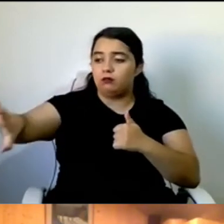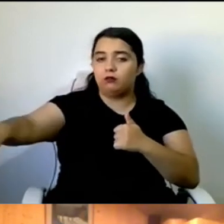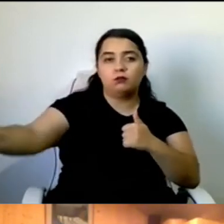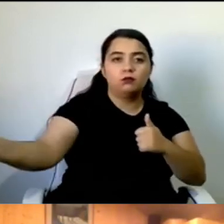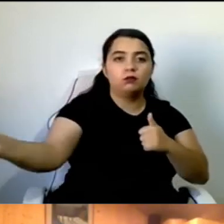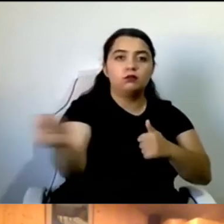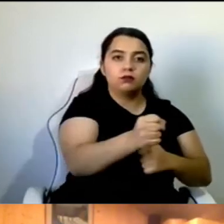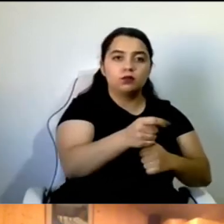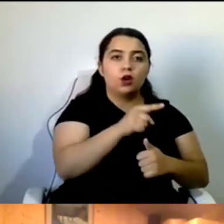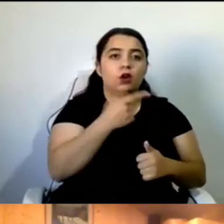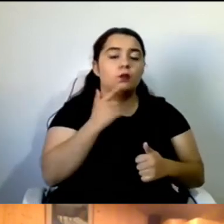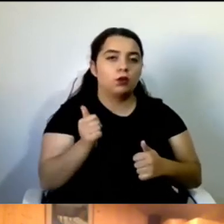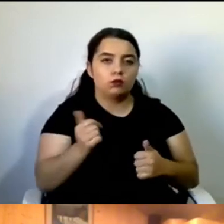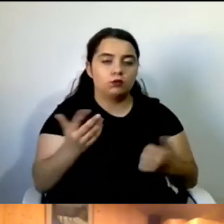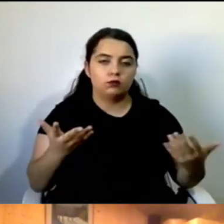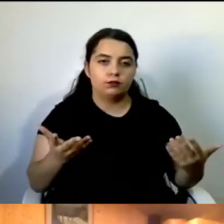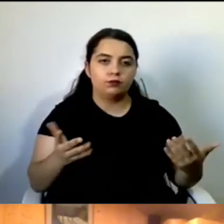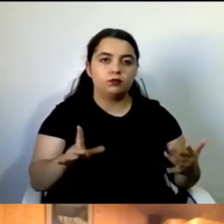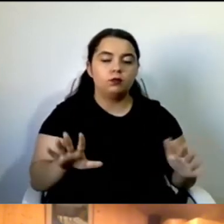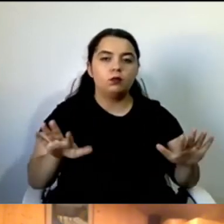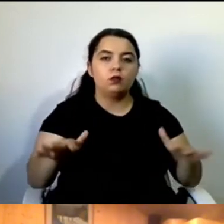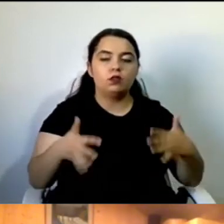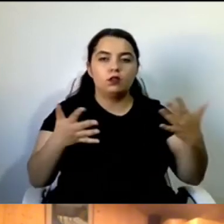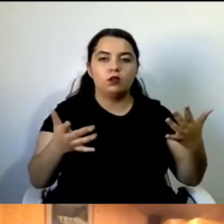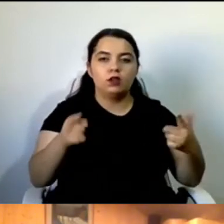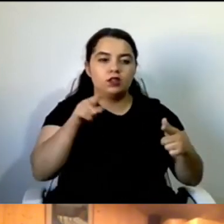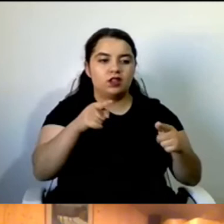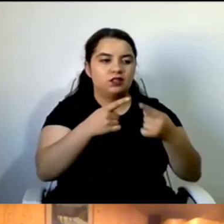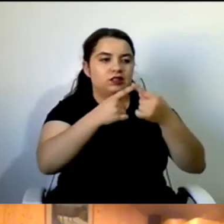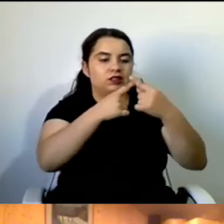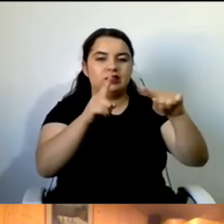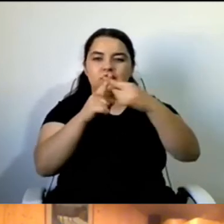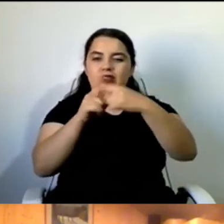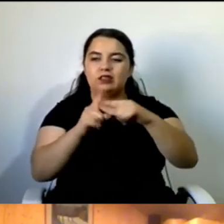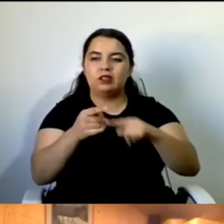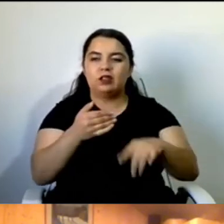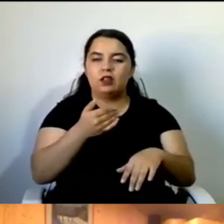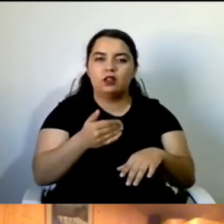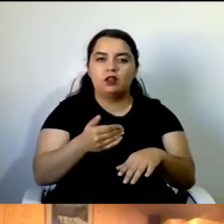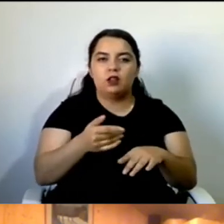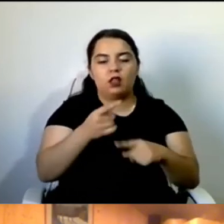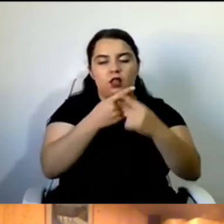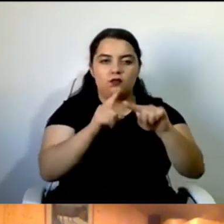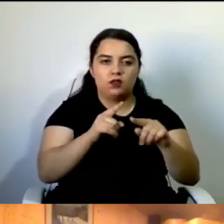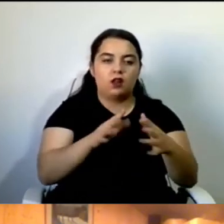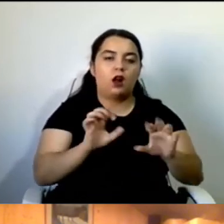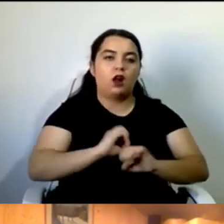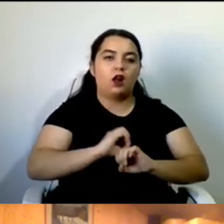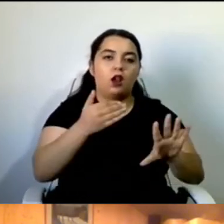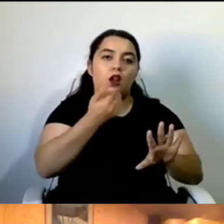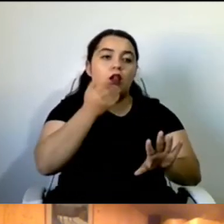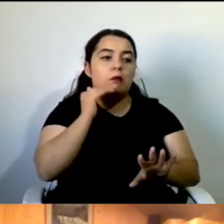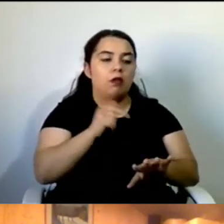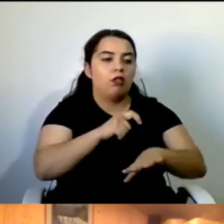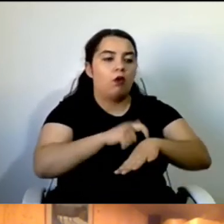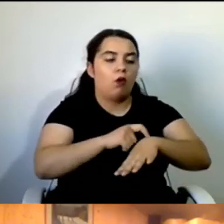The personal assistance then, it depends on the amount of hours you have per. If you have 300 hours per month or 400